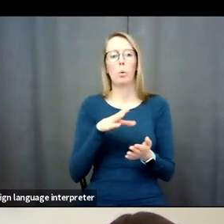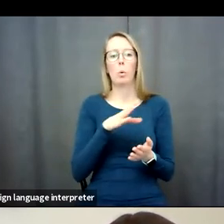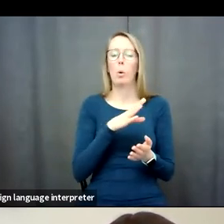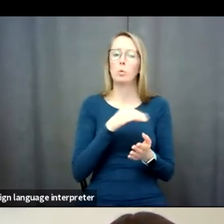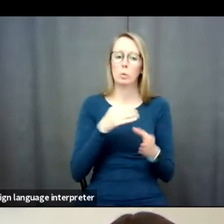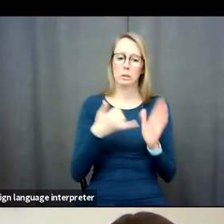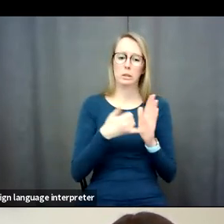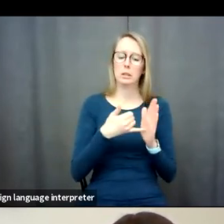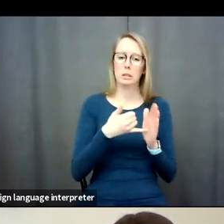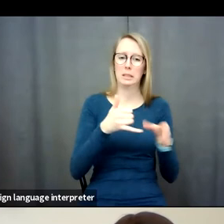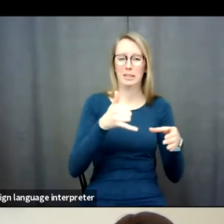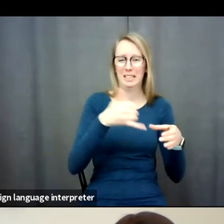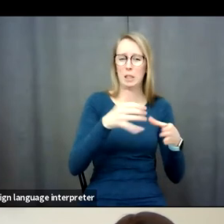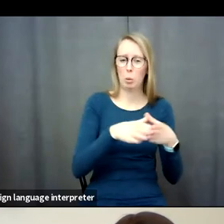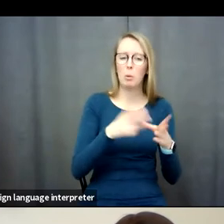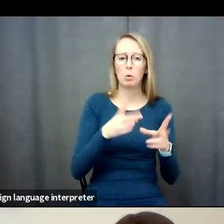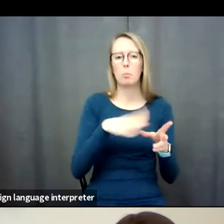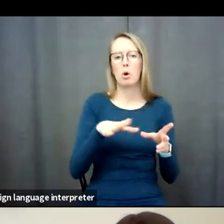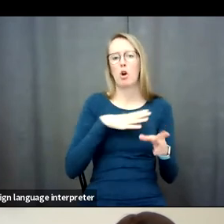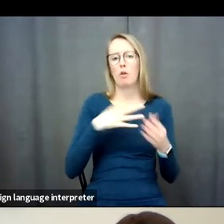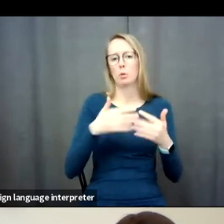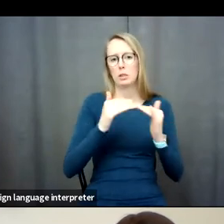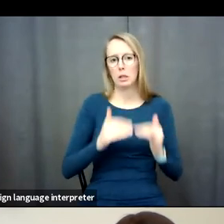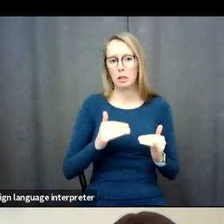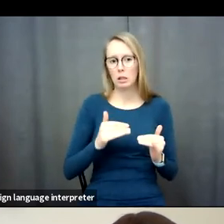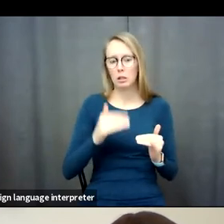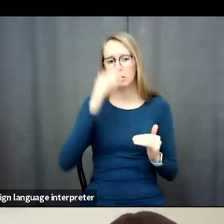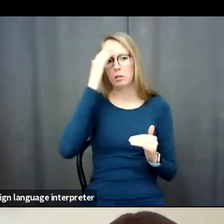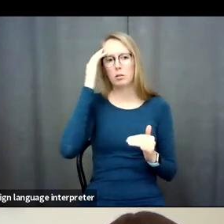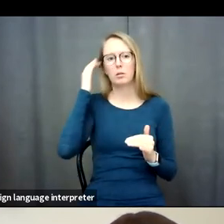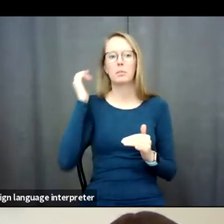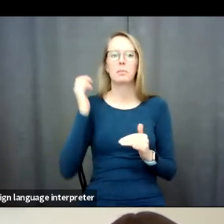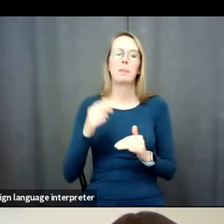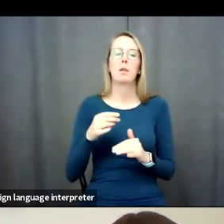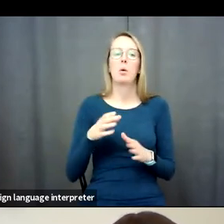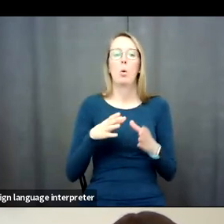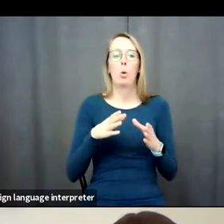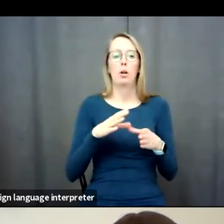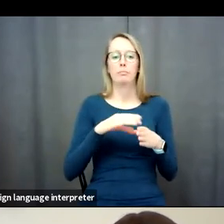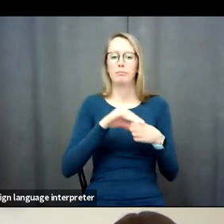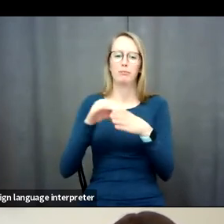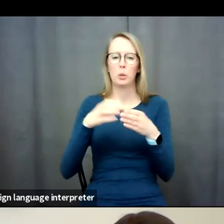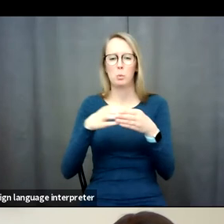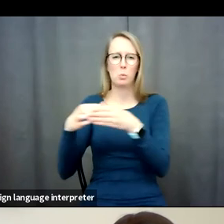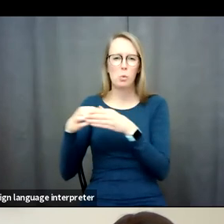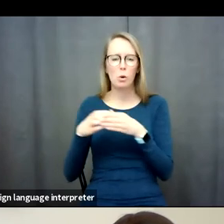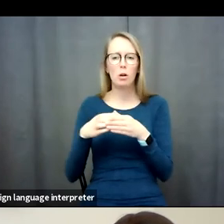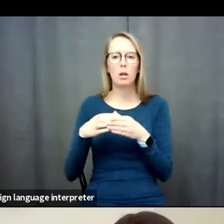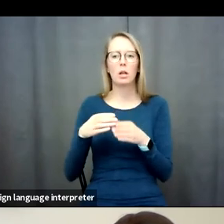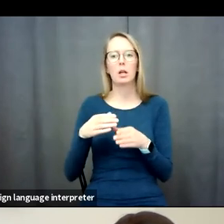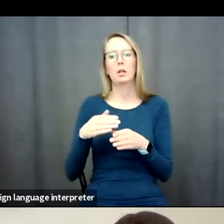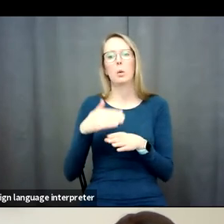disabilities. The walks were carried out outside the classrooms, for example, in